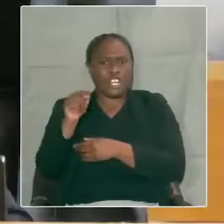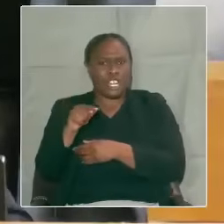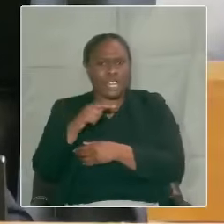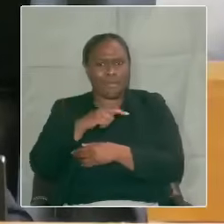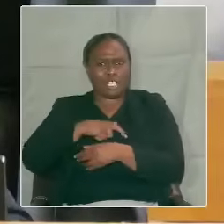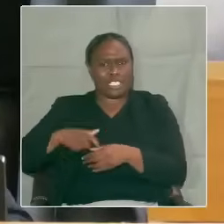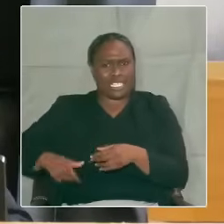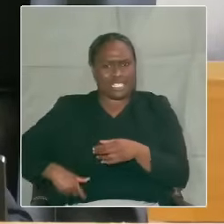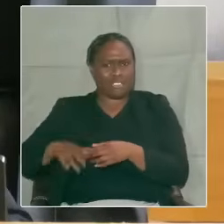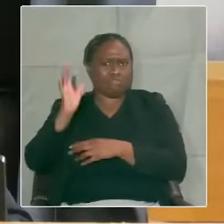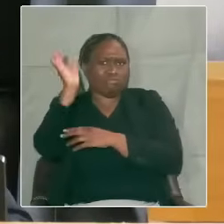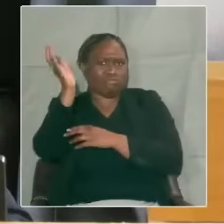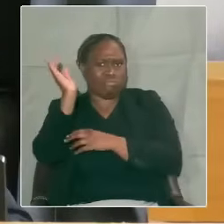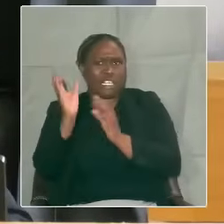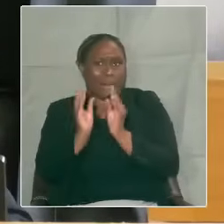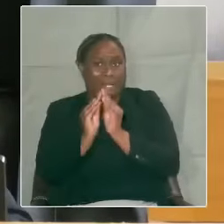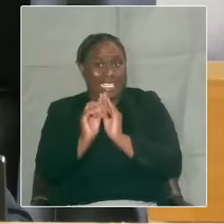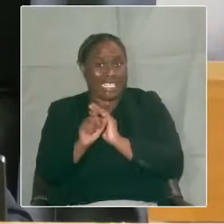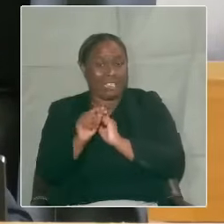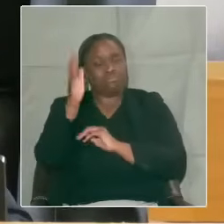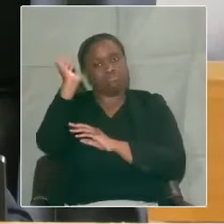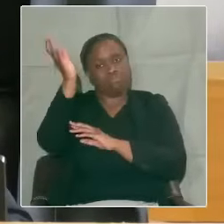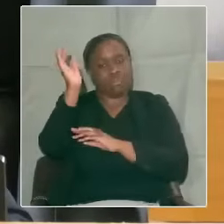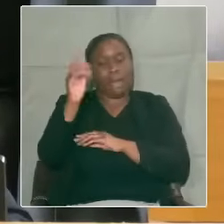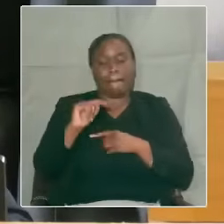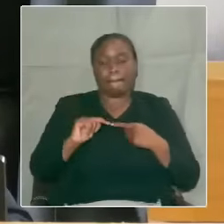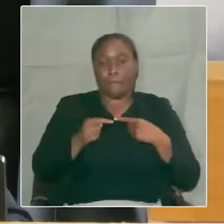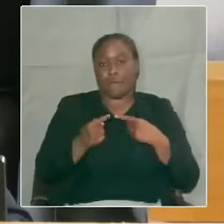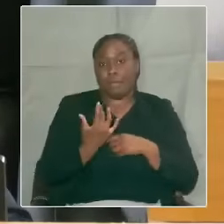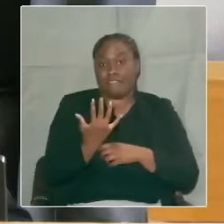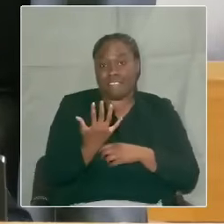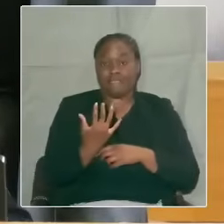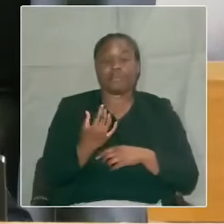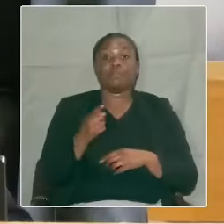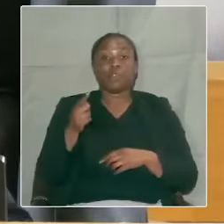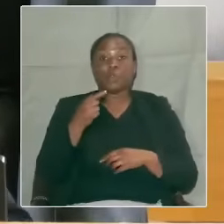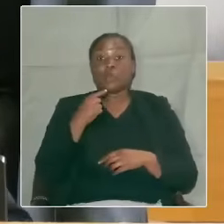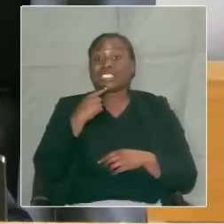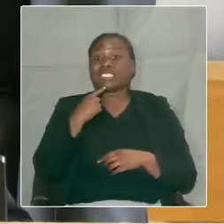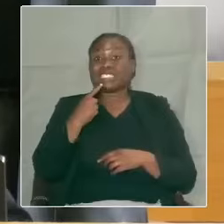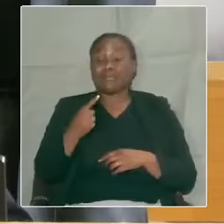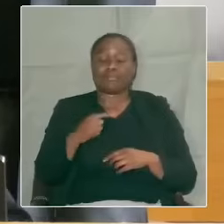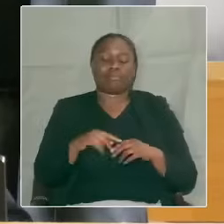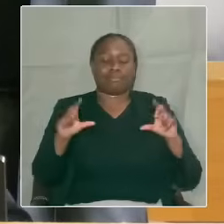point 5, you say that at July 2018,